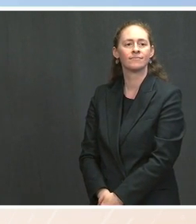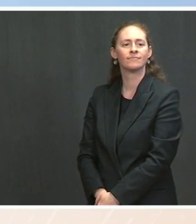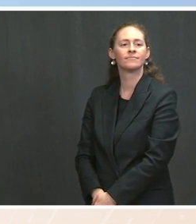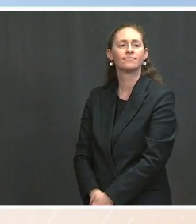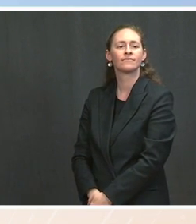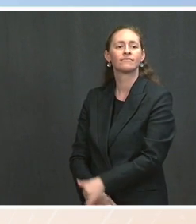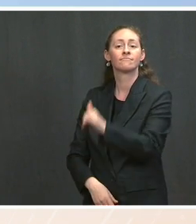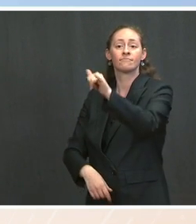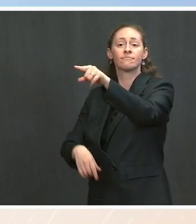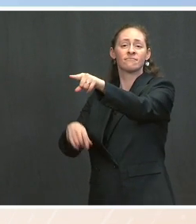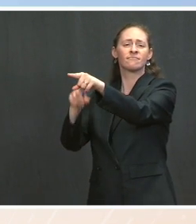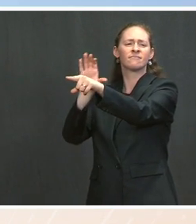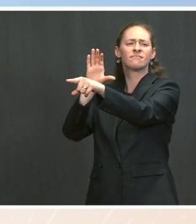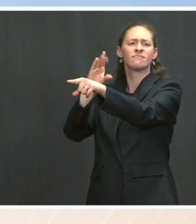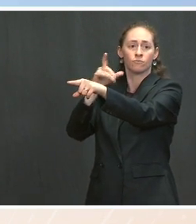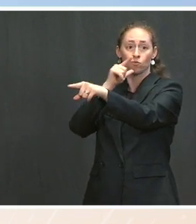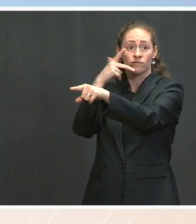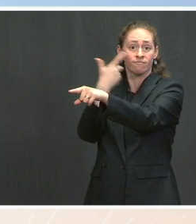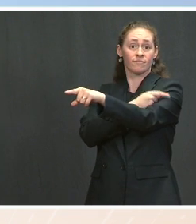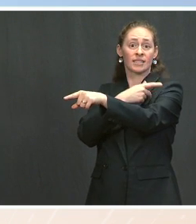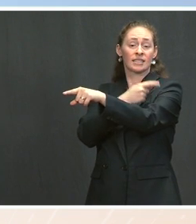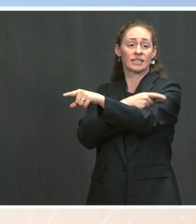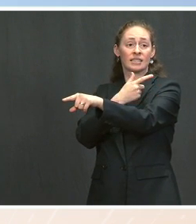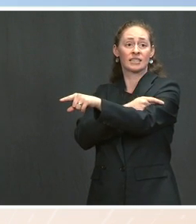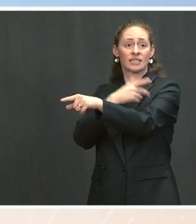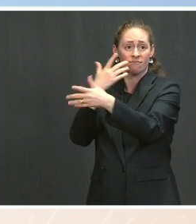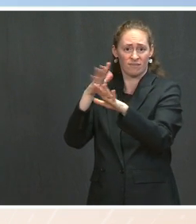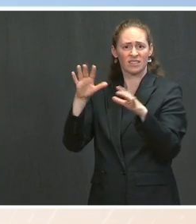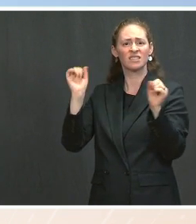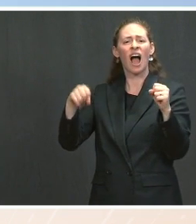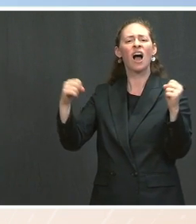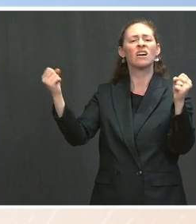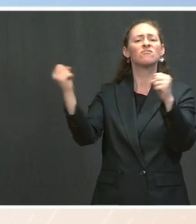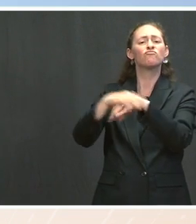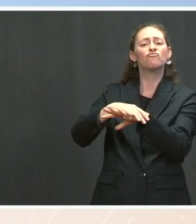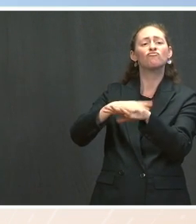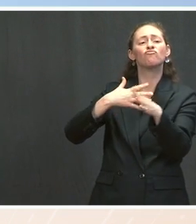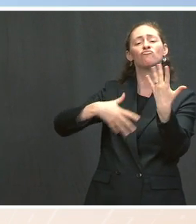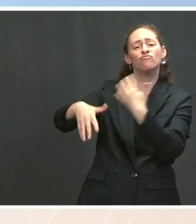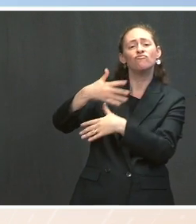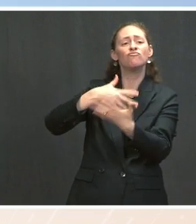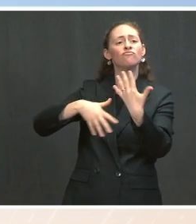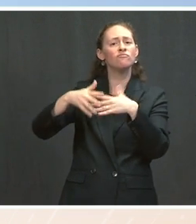and outside, large crowds, small crowds, you know,